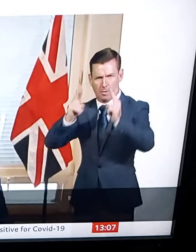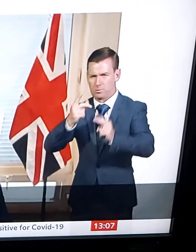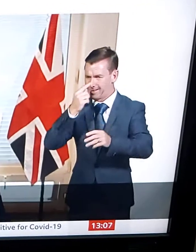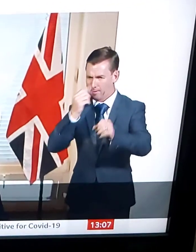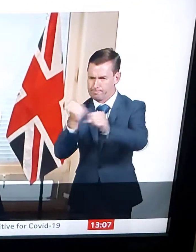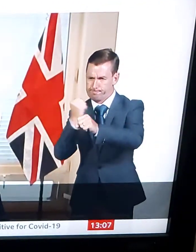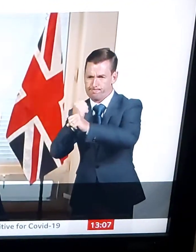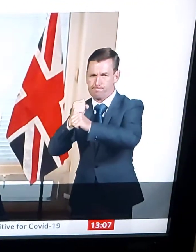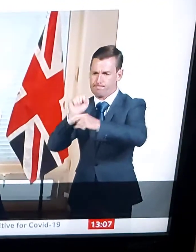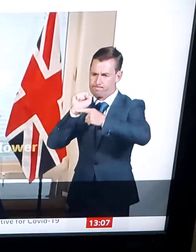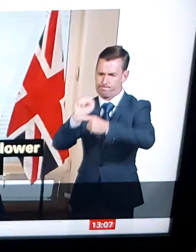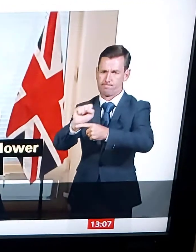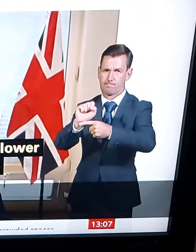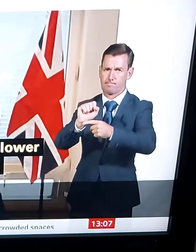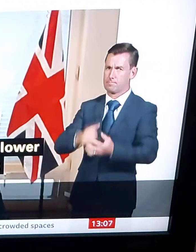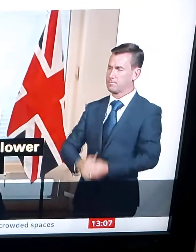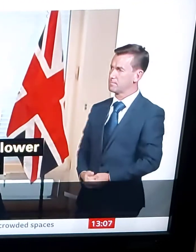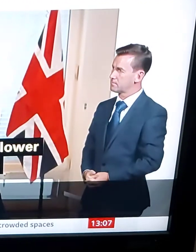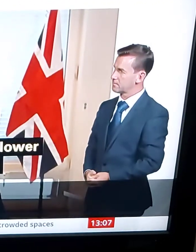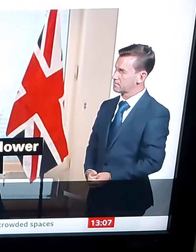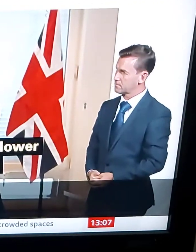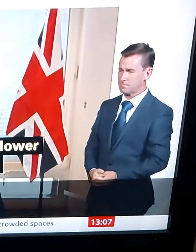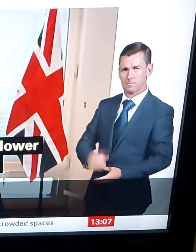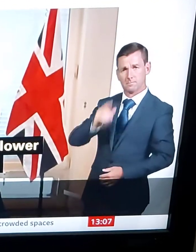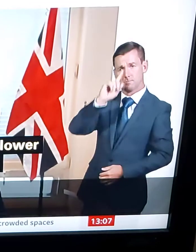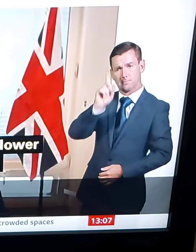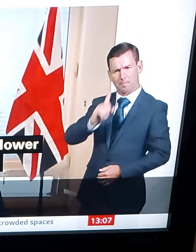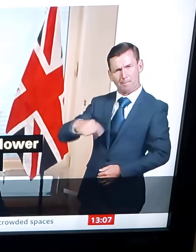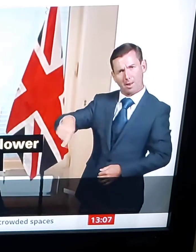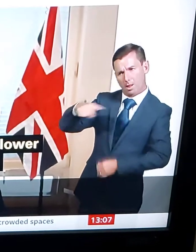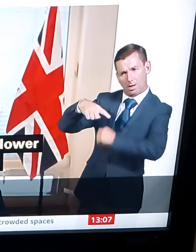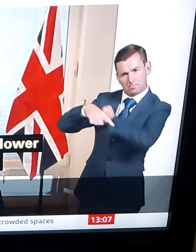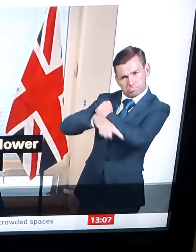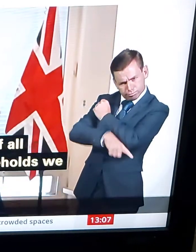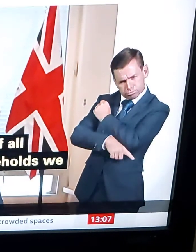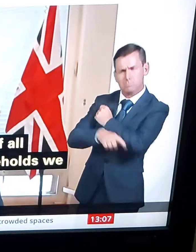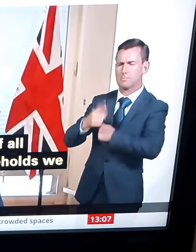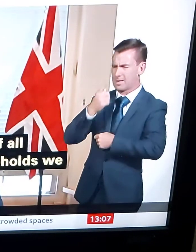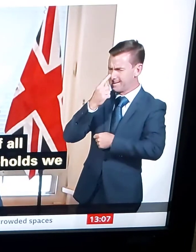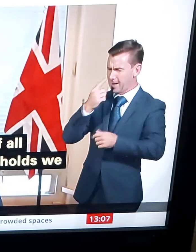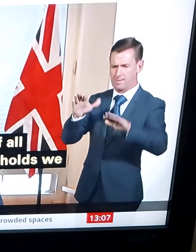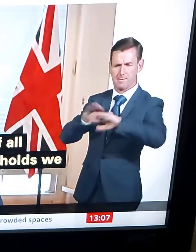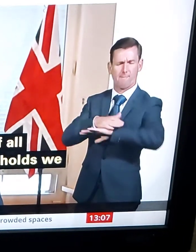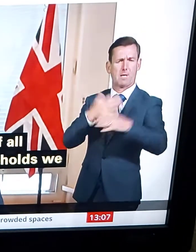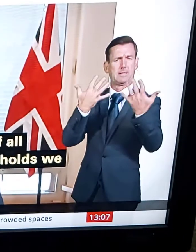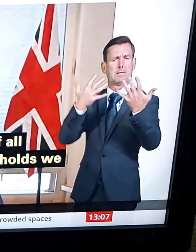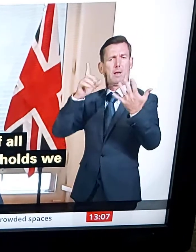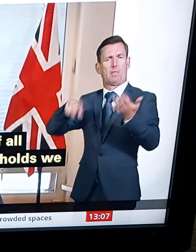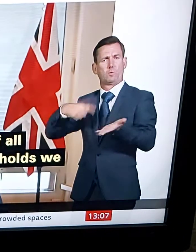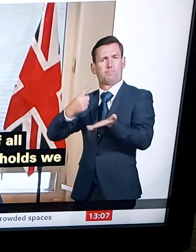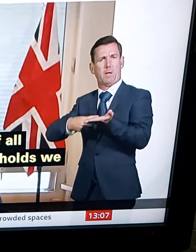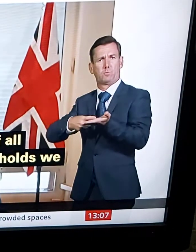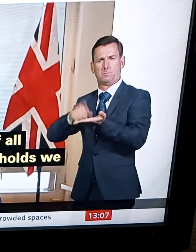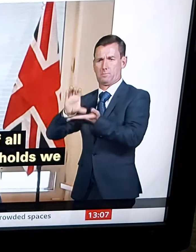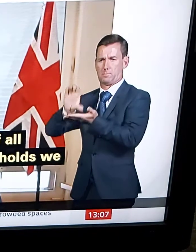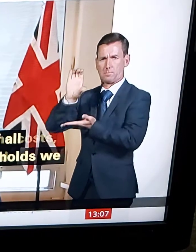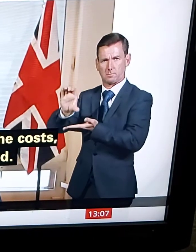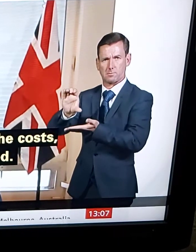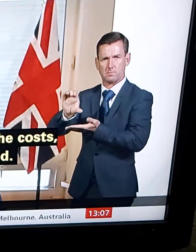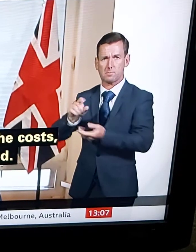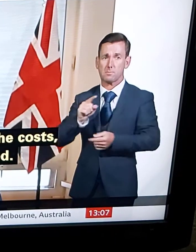so much I think you've shown that there looks like there's a 30 billion pound investment gap between what we need to be investing as a country in all